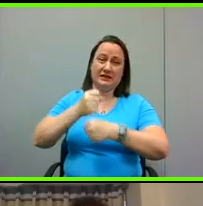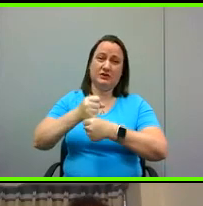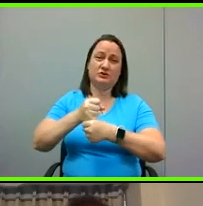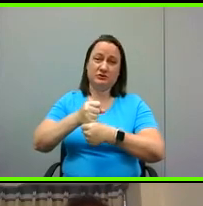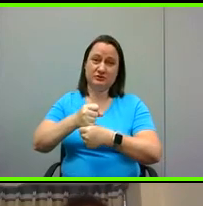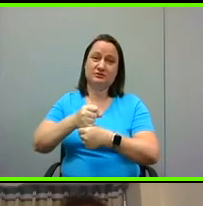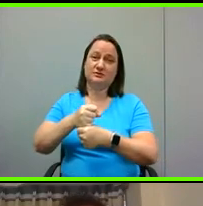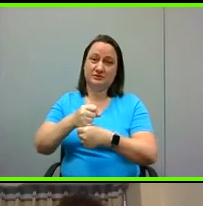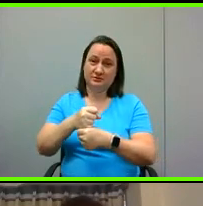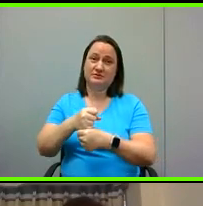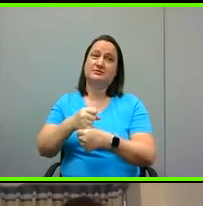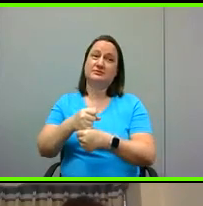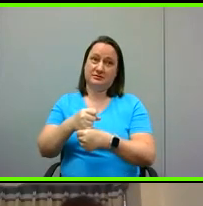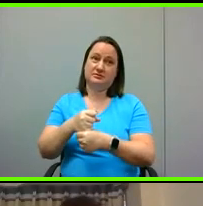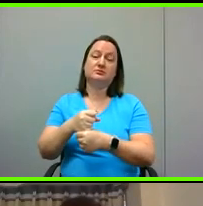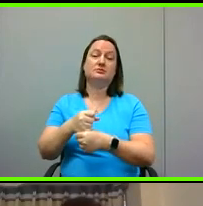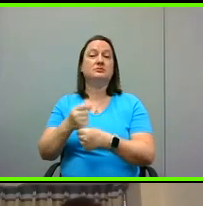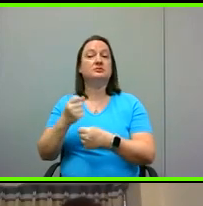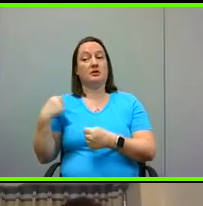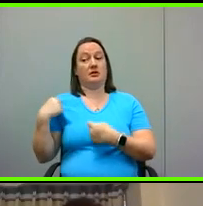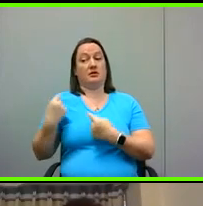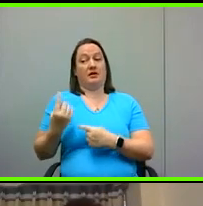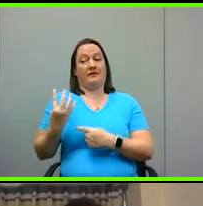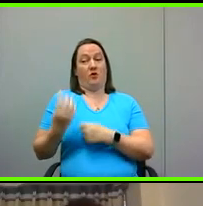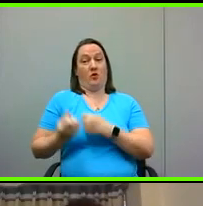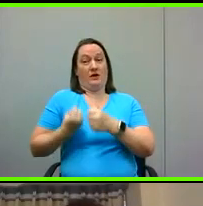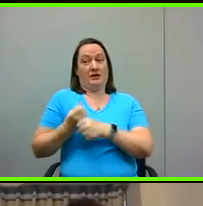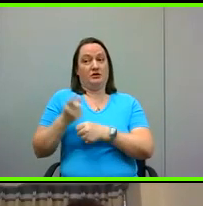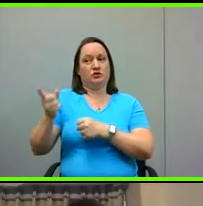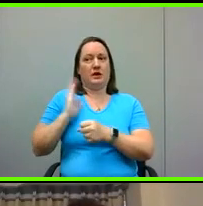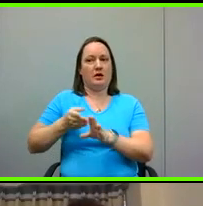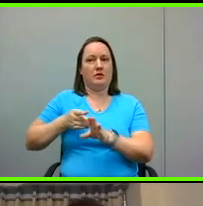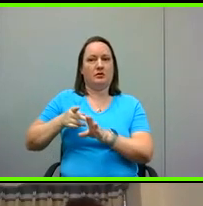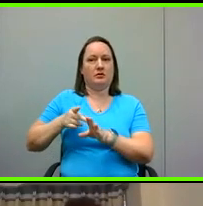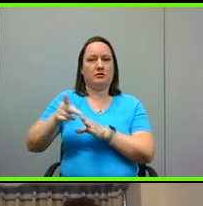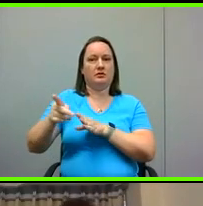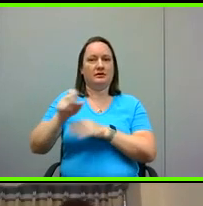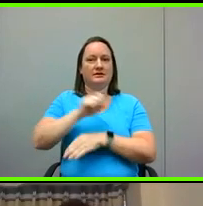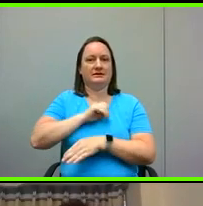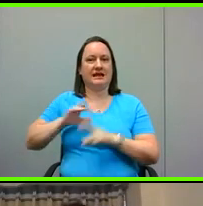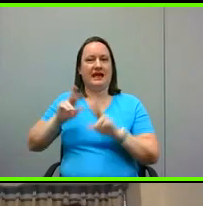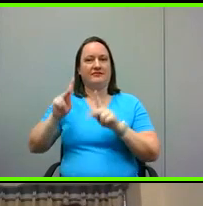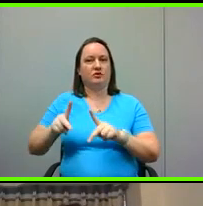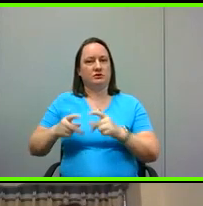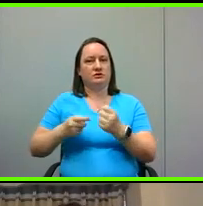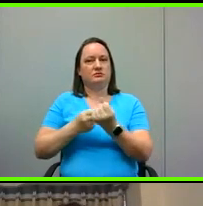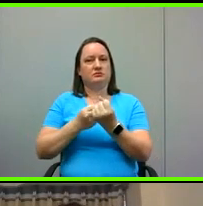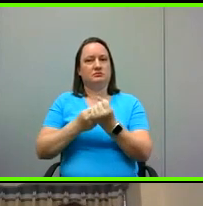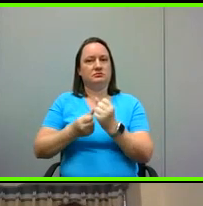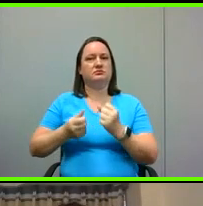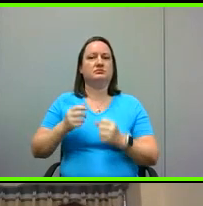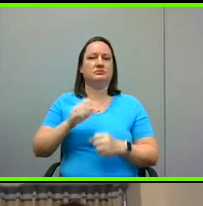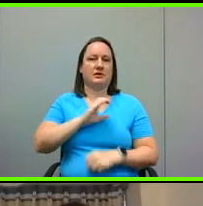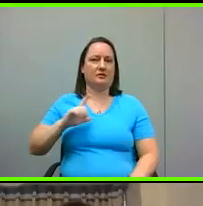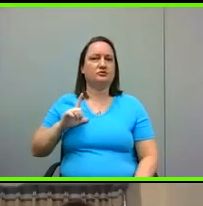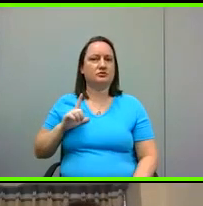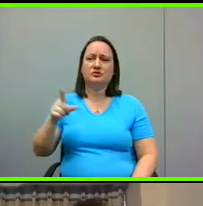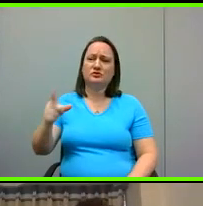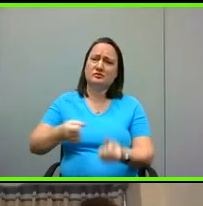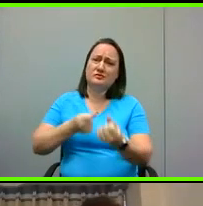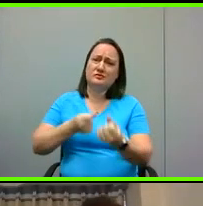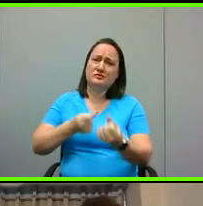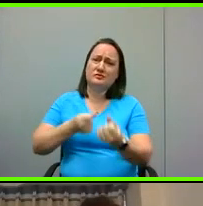And for the last 4 years, you've been our primary staff person to this council. You've supported the council through